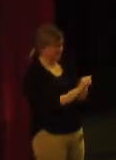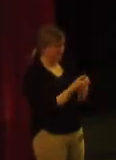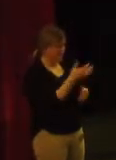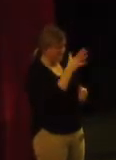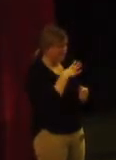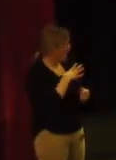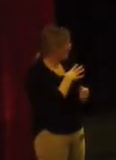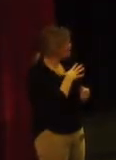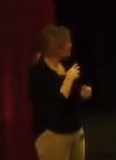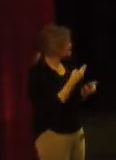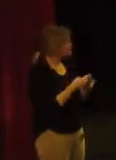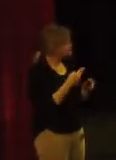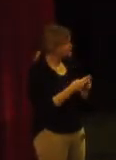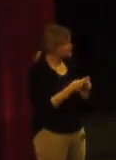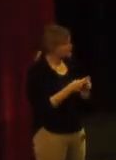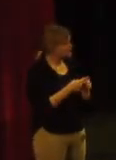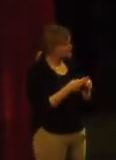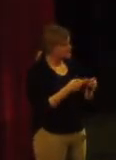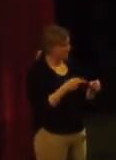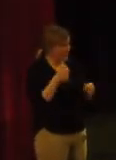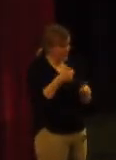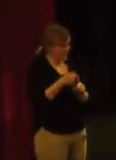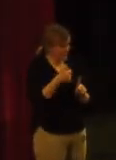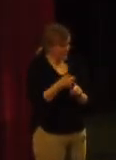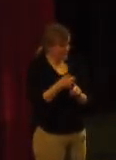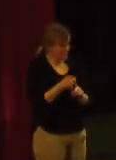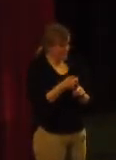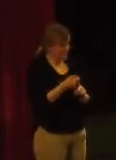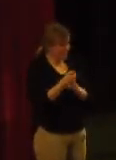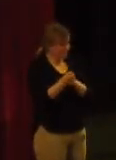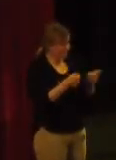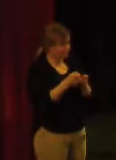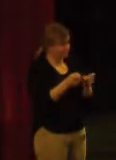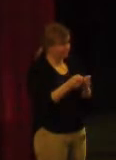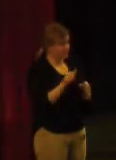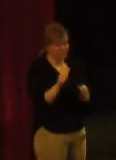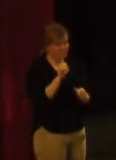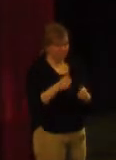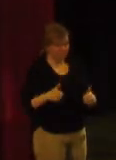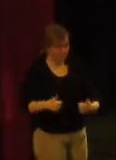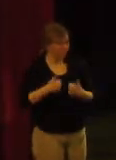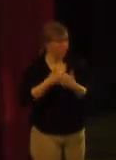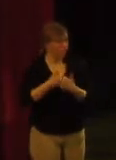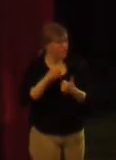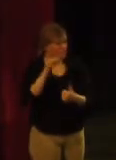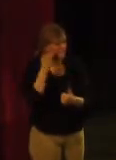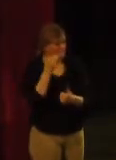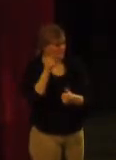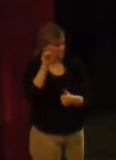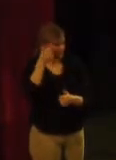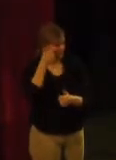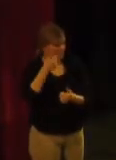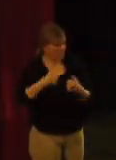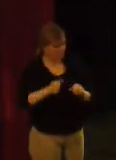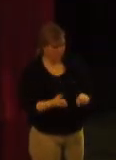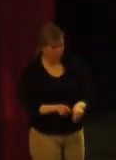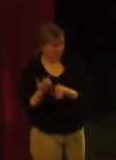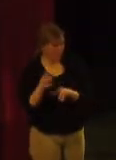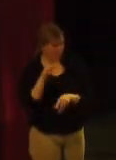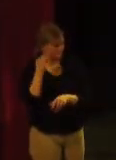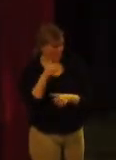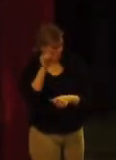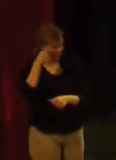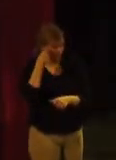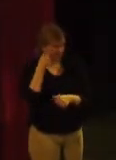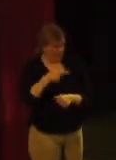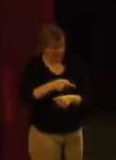in operation in Mexico. And he was opposing the Mexican government. He was trying to overthrow it. And one of the things he did was